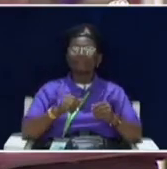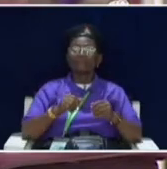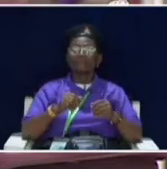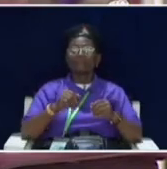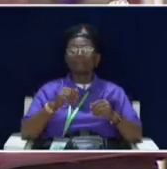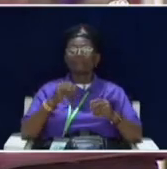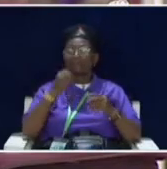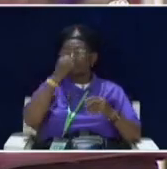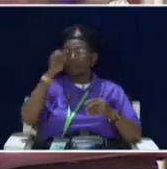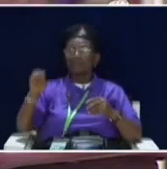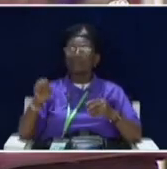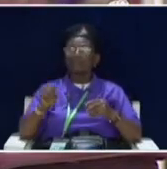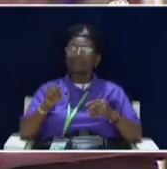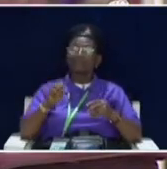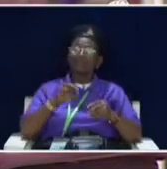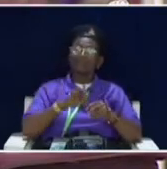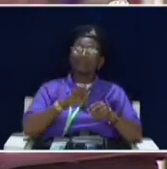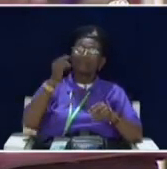case?